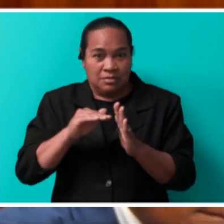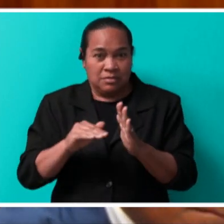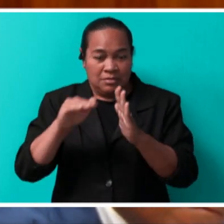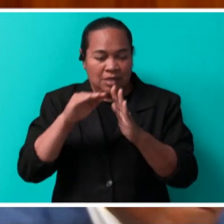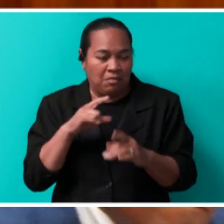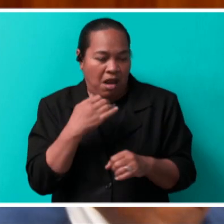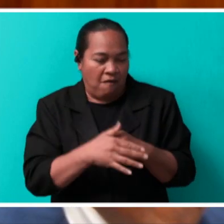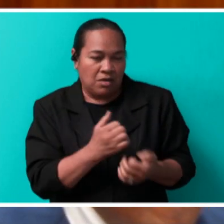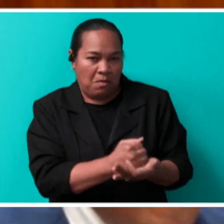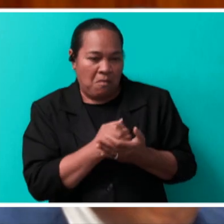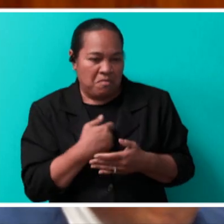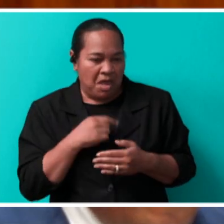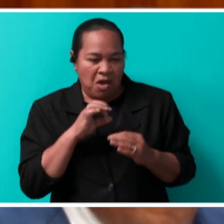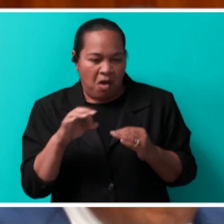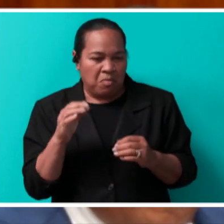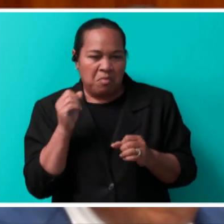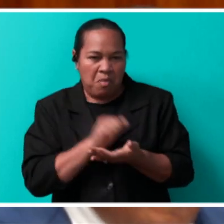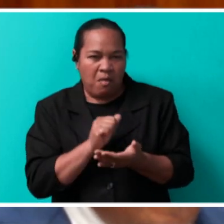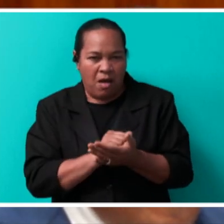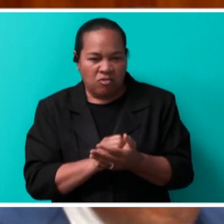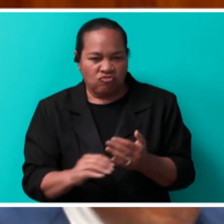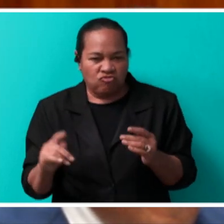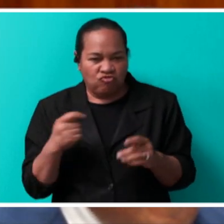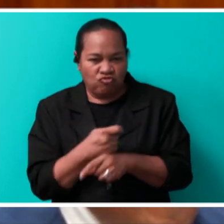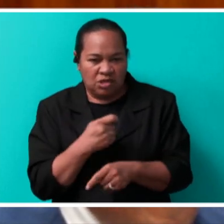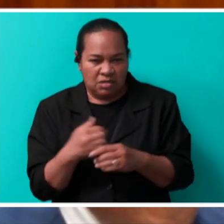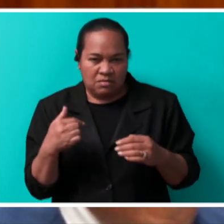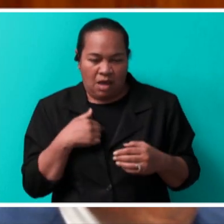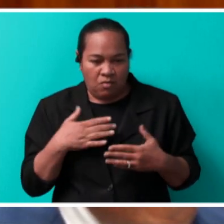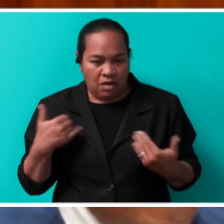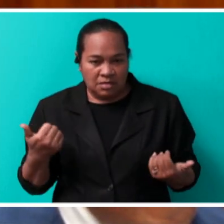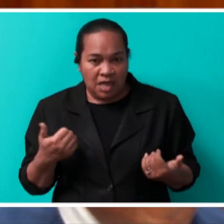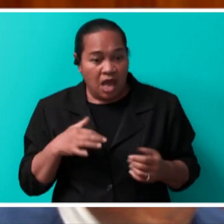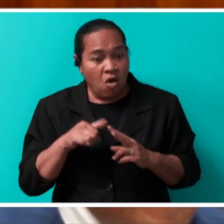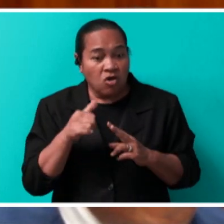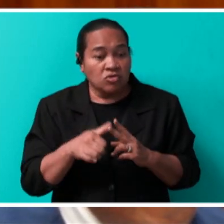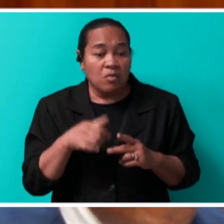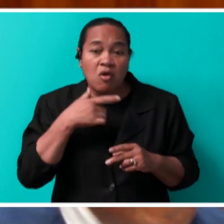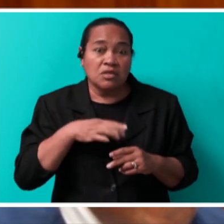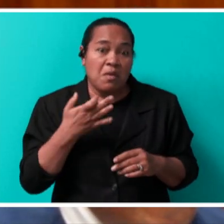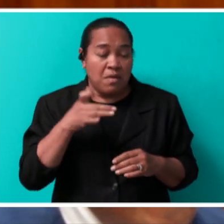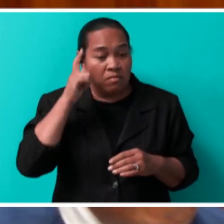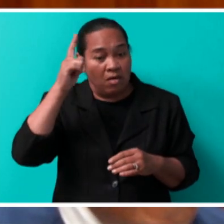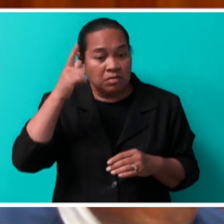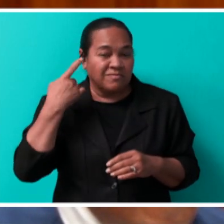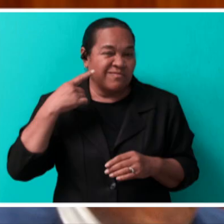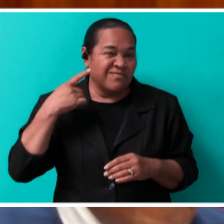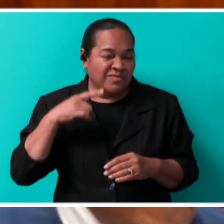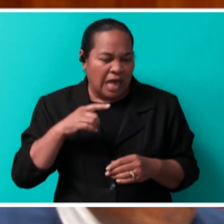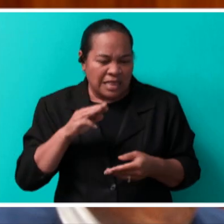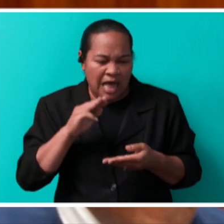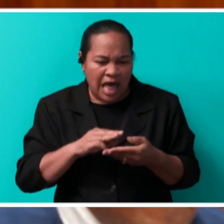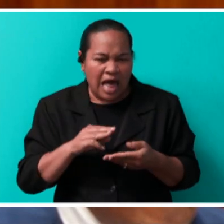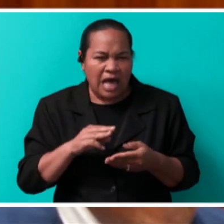unsupported, unfairly treated, due to non-compliance with the minimum terms and